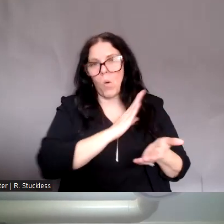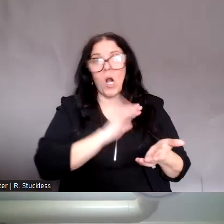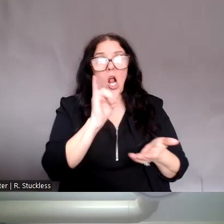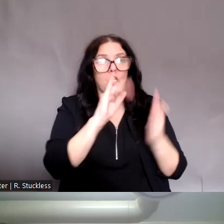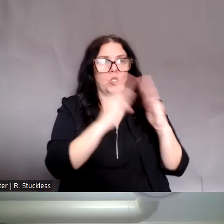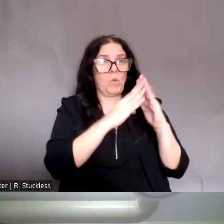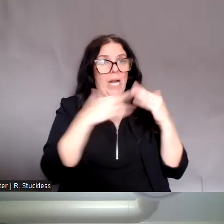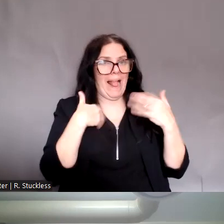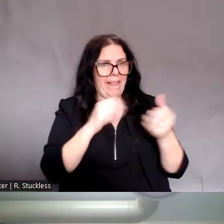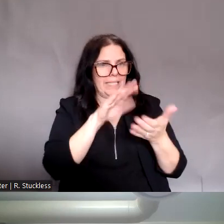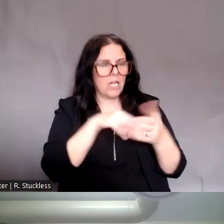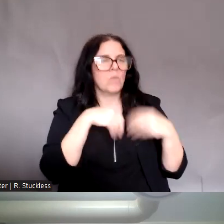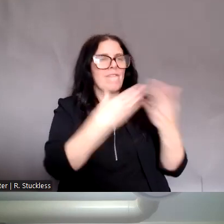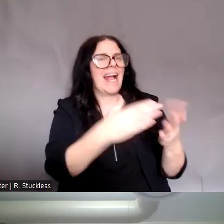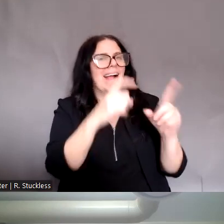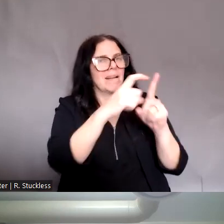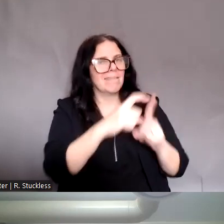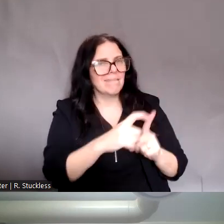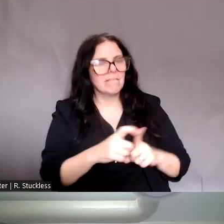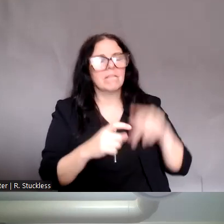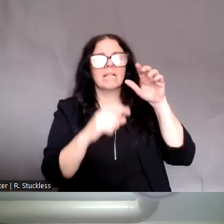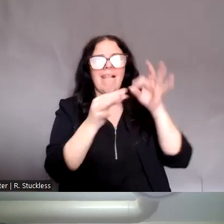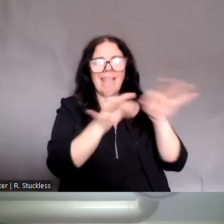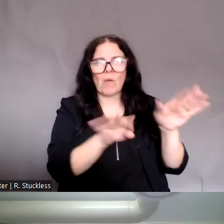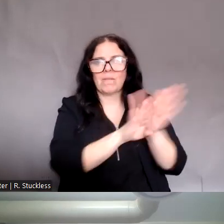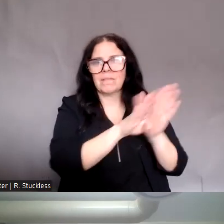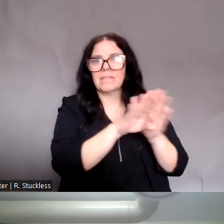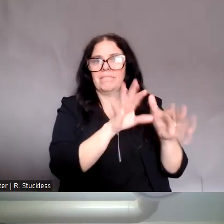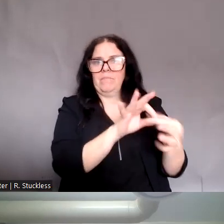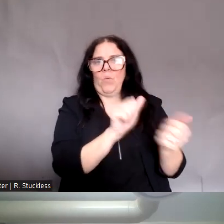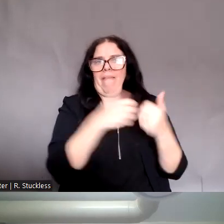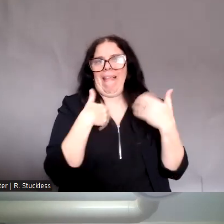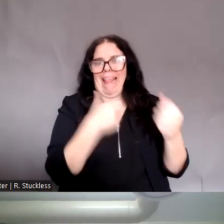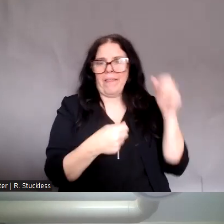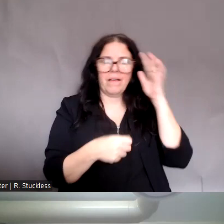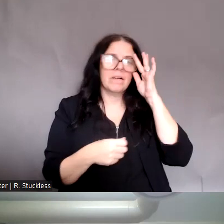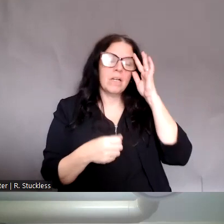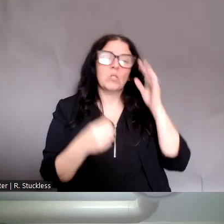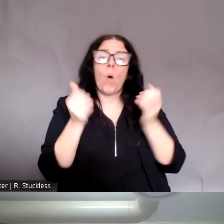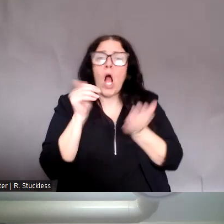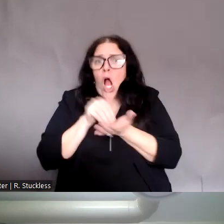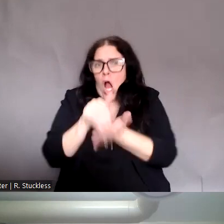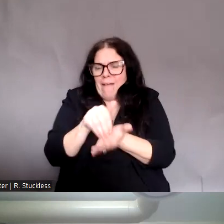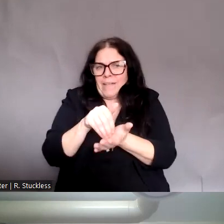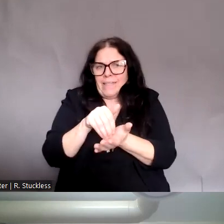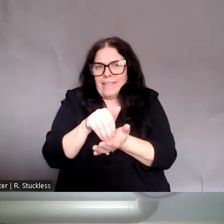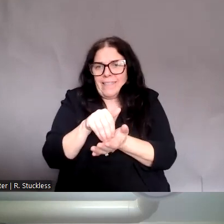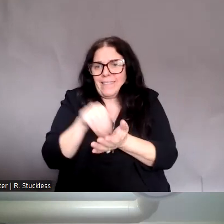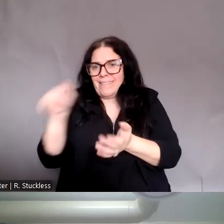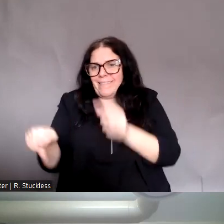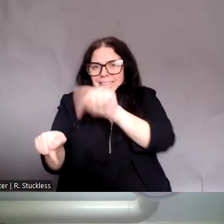So very often with programs that are in the fringes of our